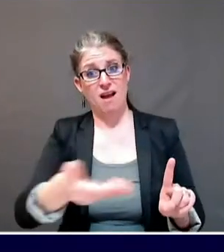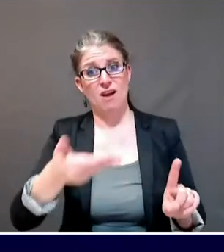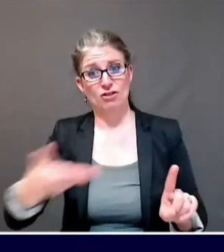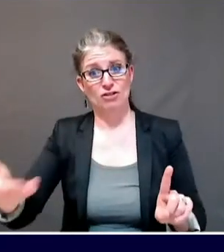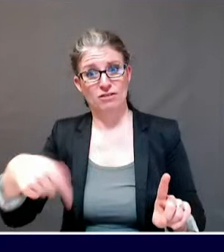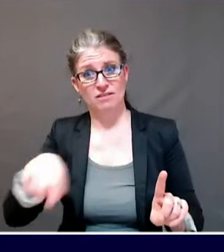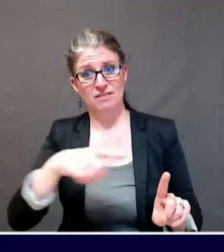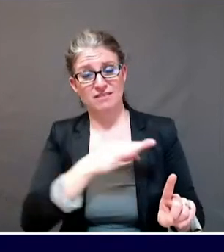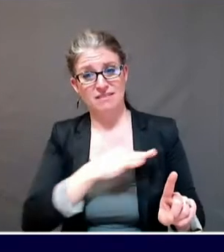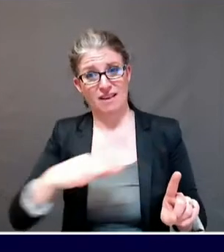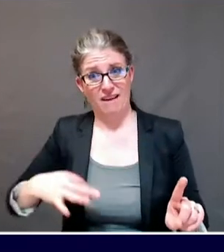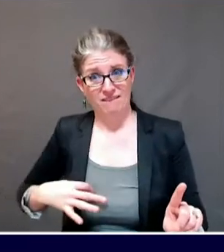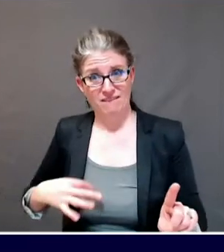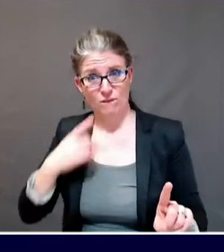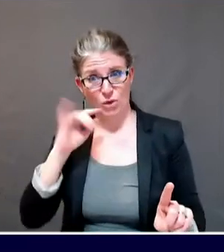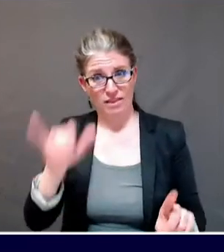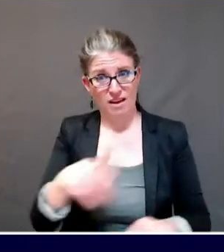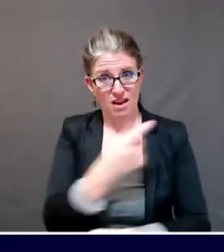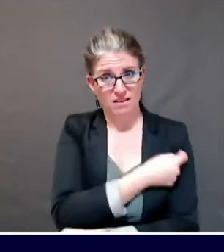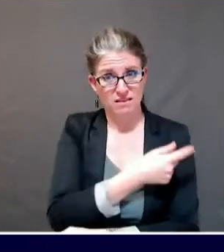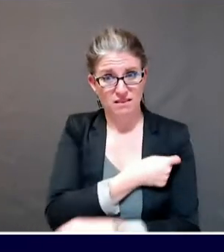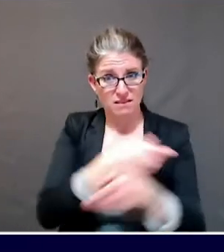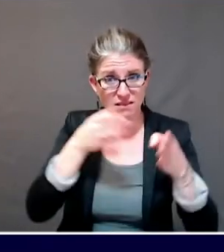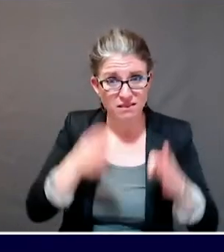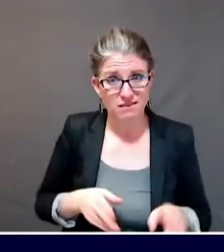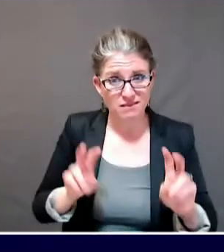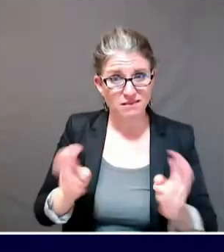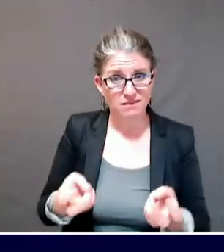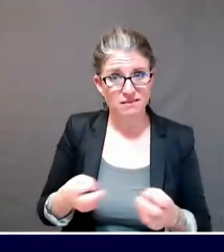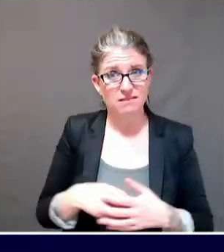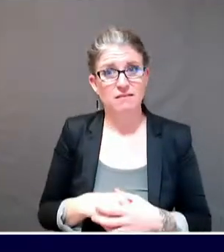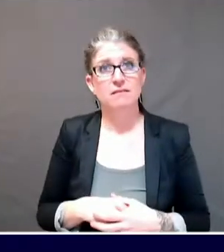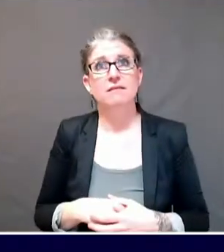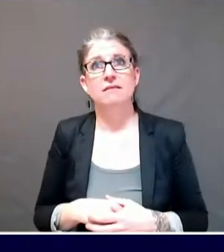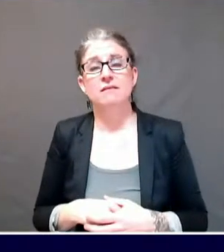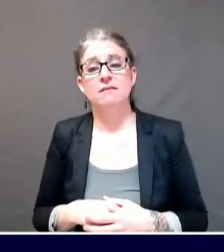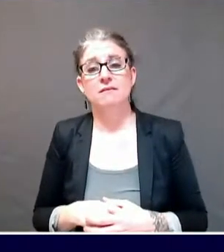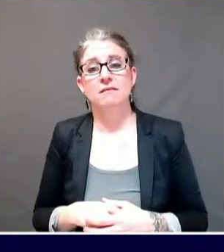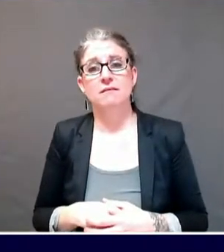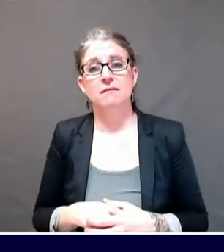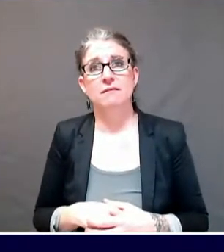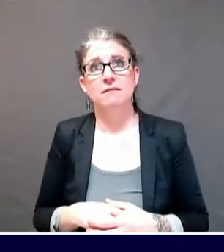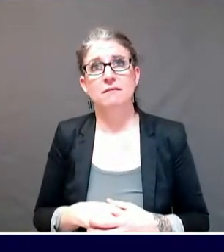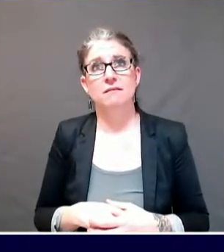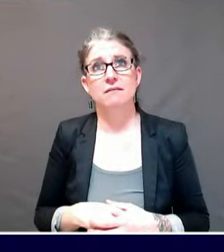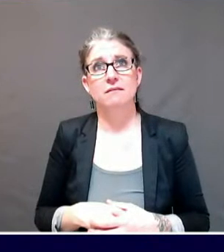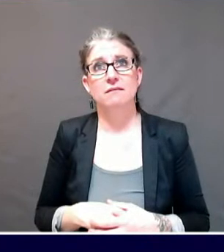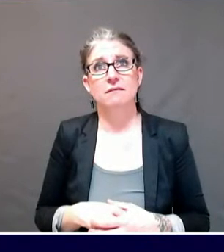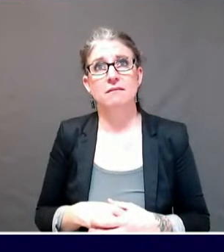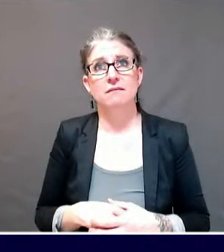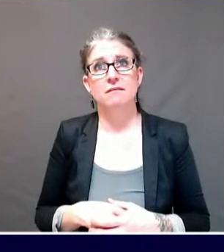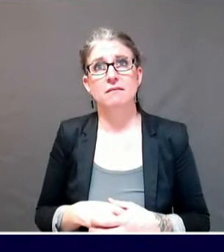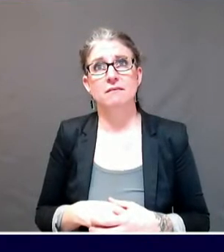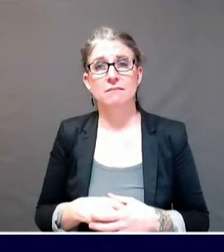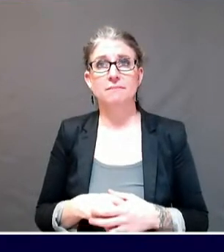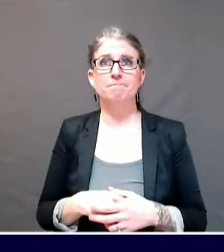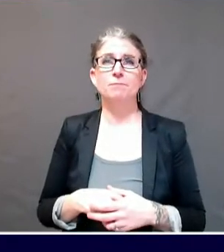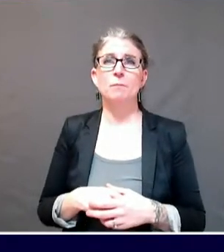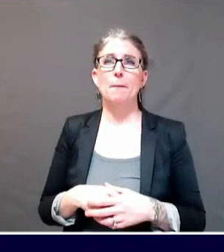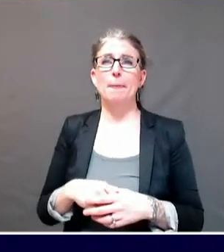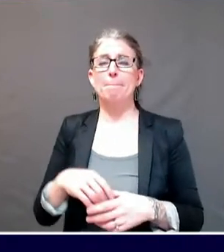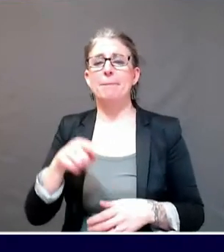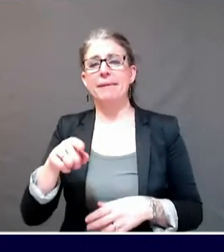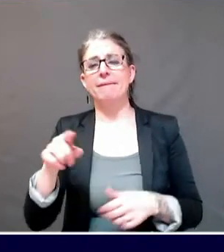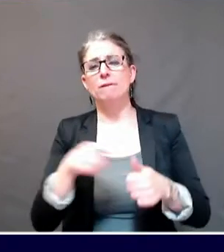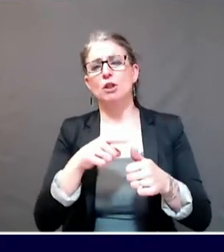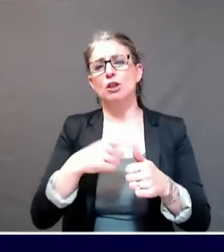of your question is yes, and I want to stress that is purely just based on a model that was used during the